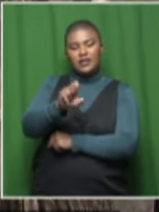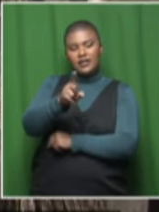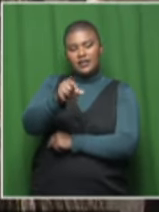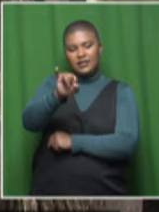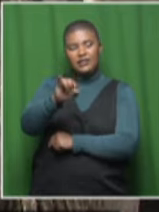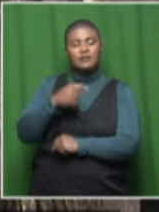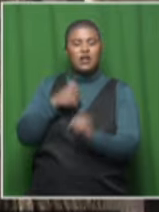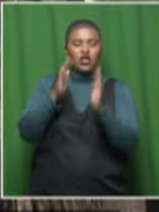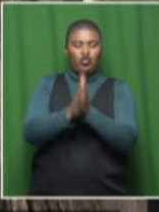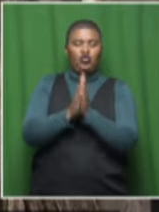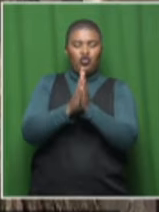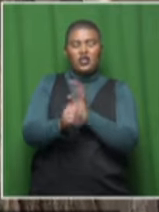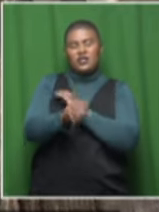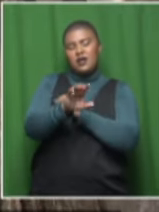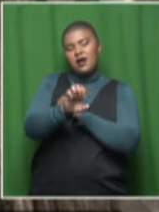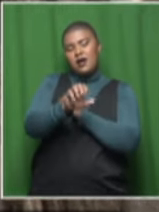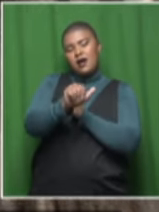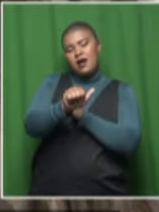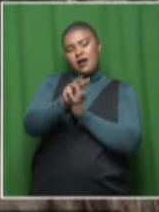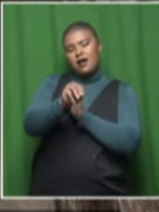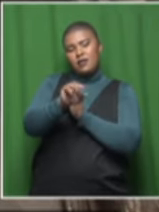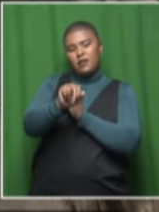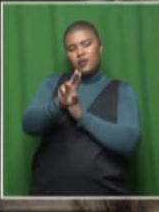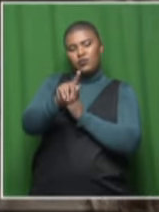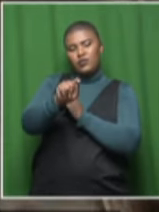lamaluthela, silapha kaPhindangene,